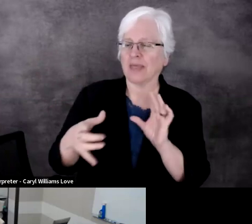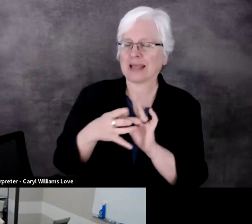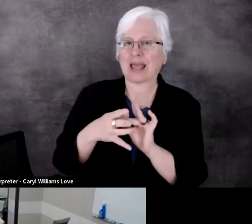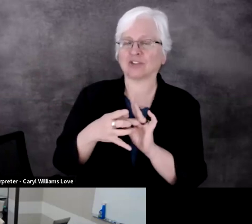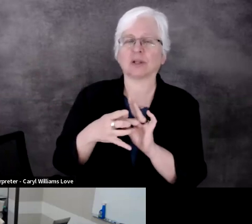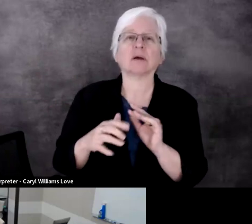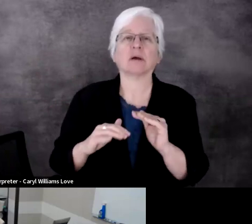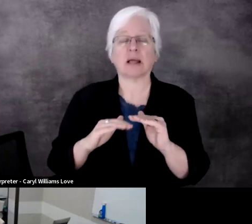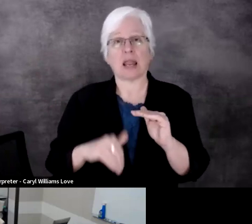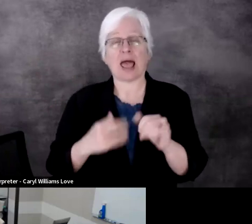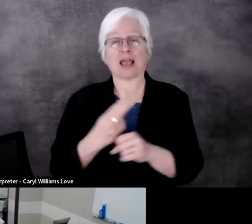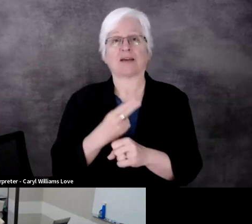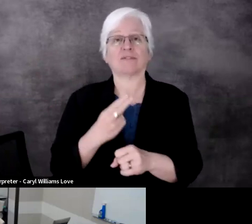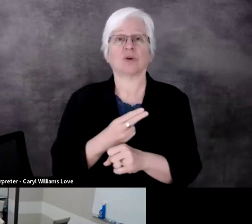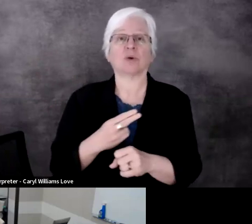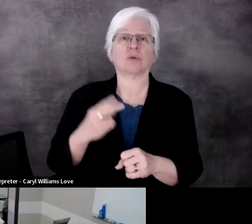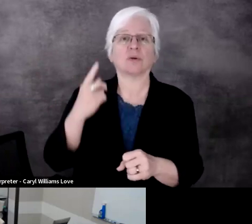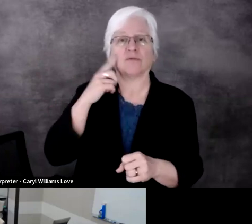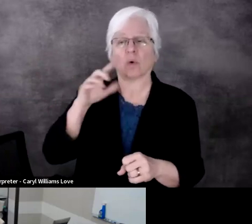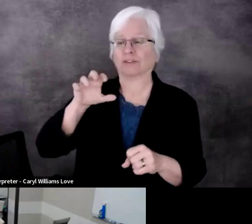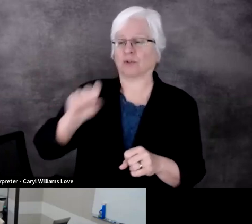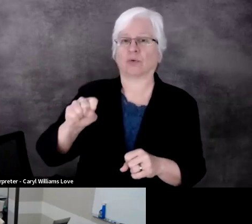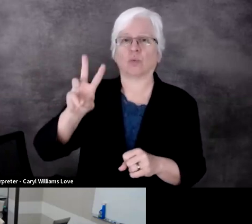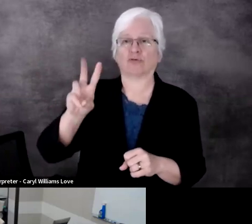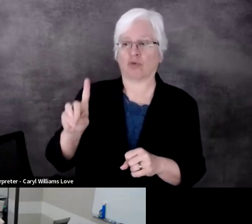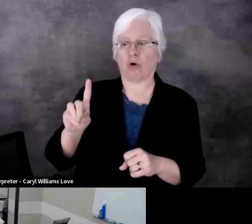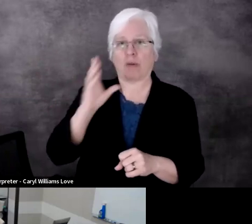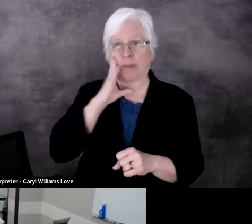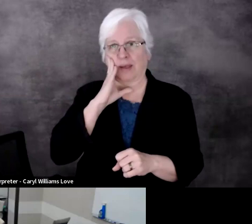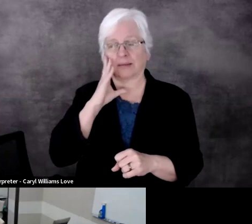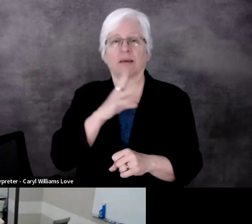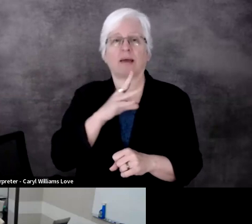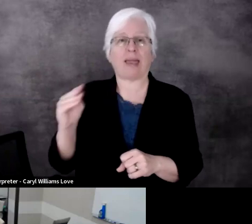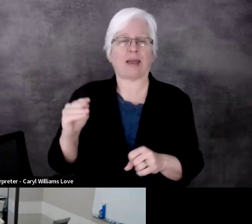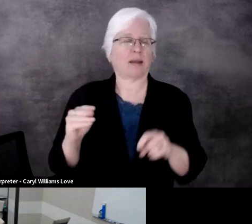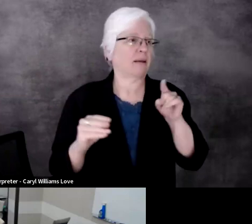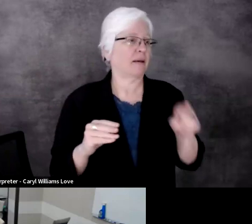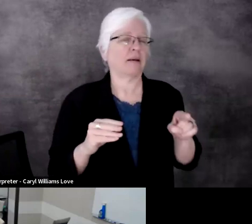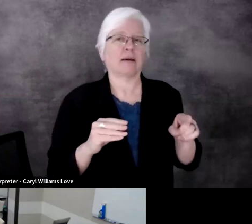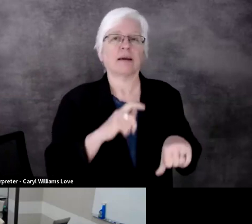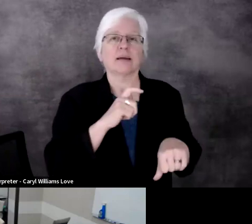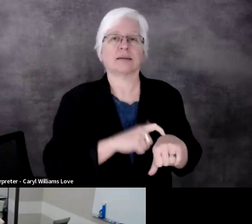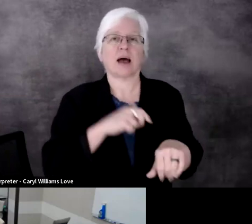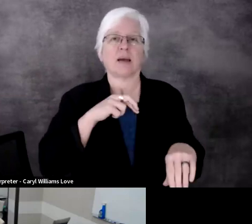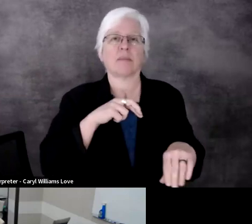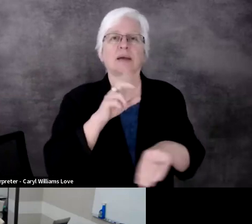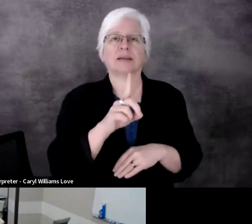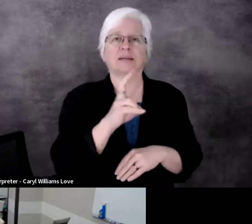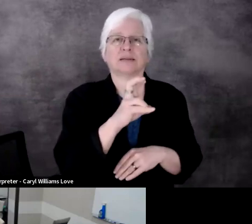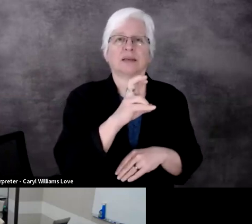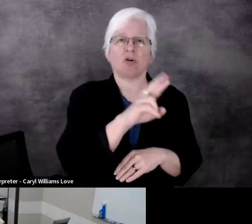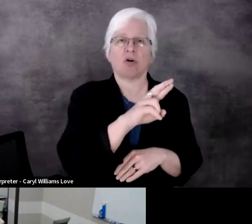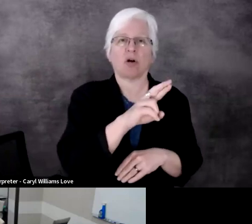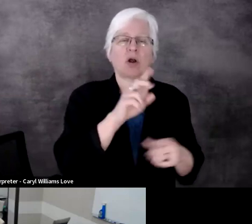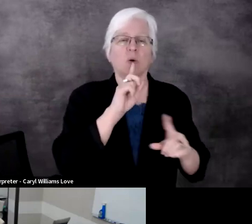use of secure withdrawal beds and time to DCR responding to ERs, and